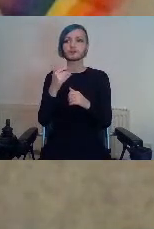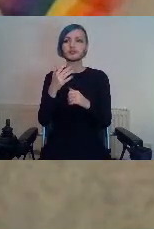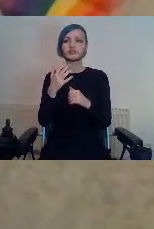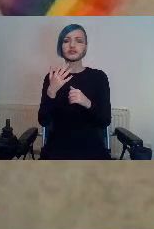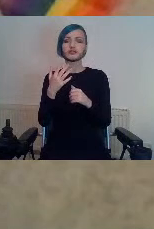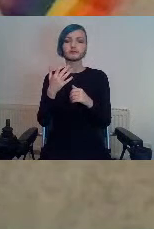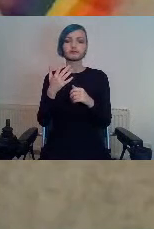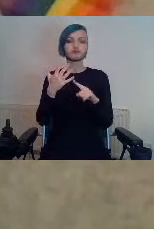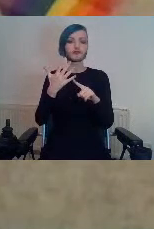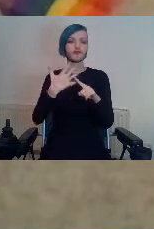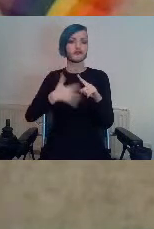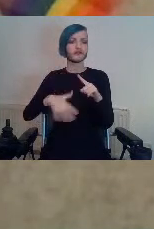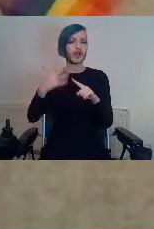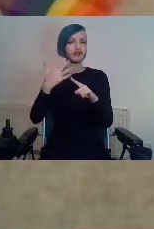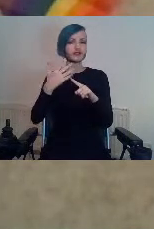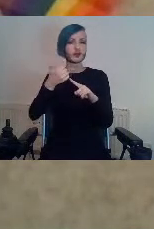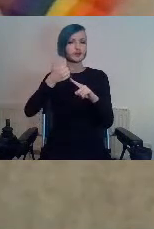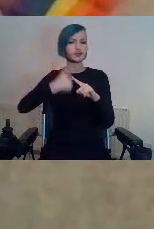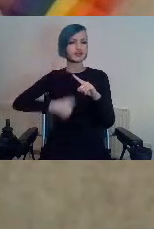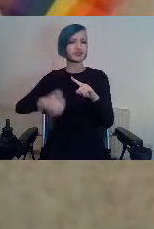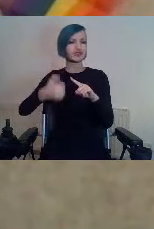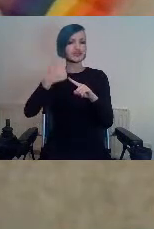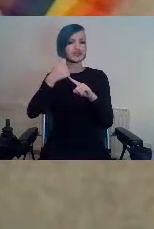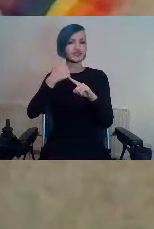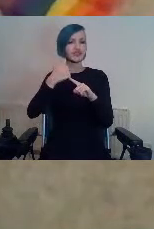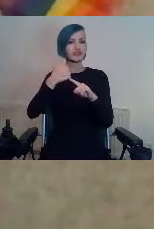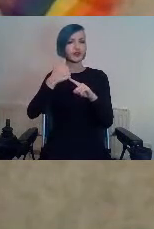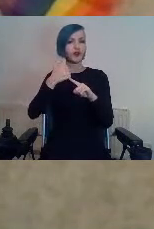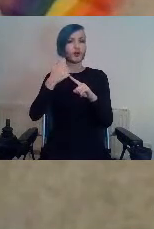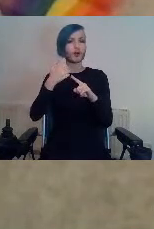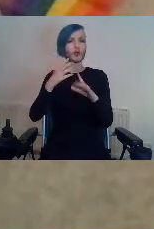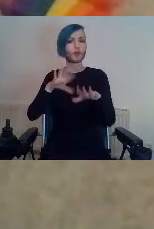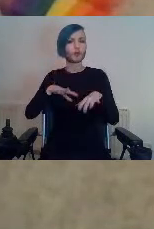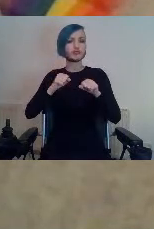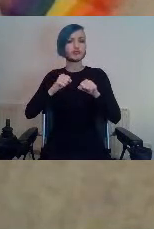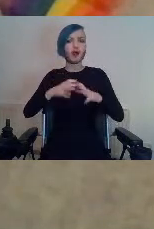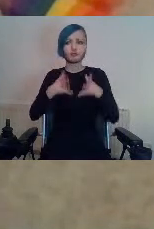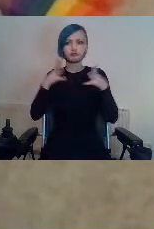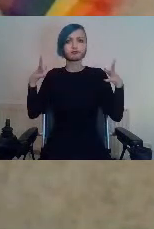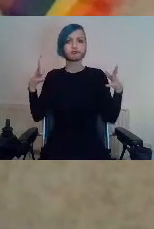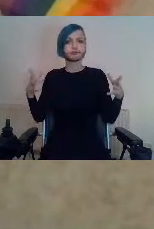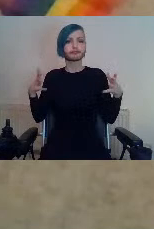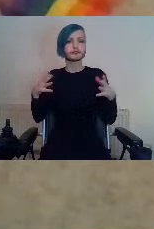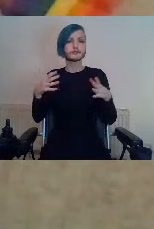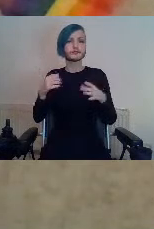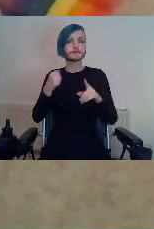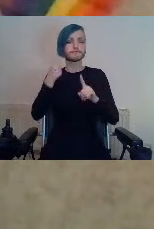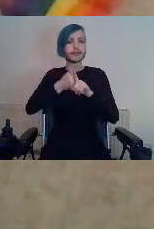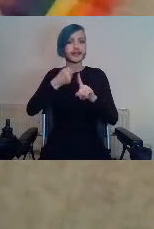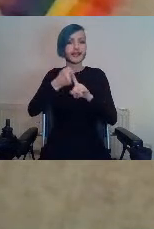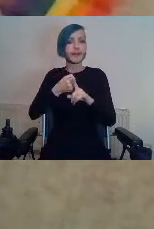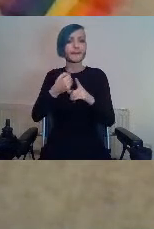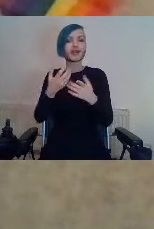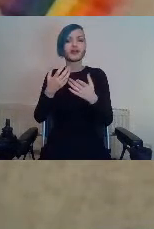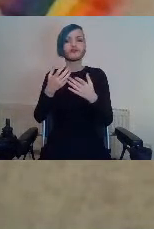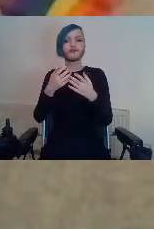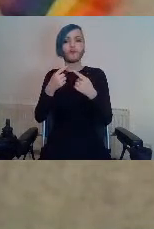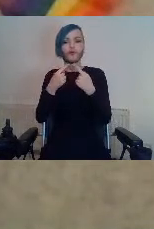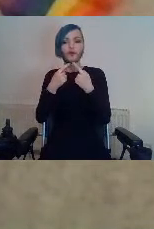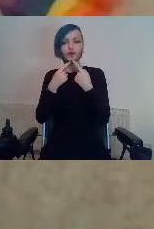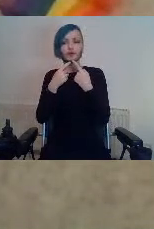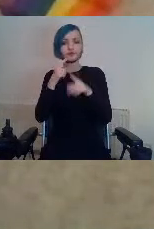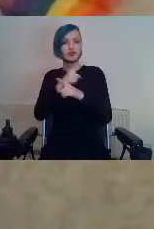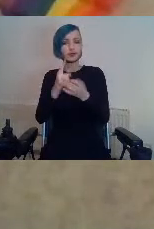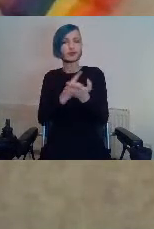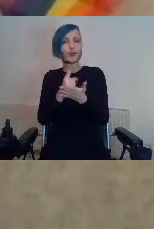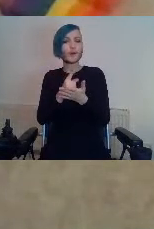5 or 6 years, very, very active. And this construct also supported by